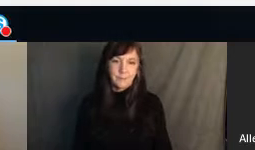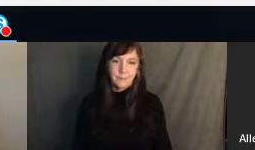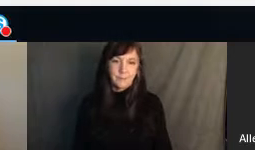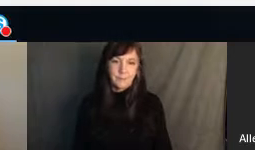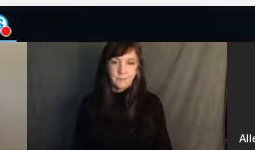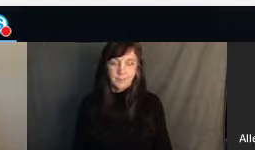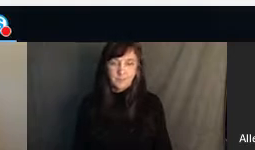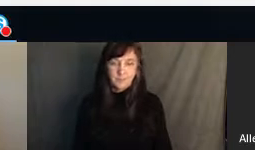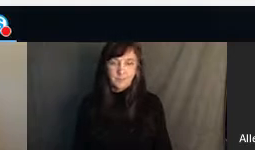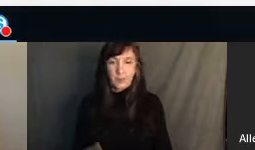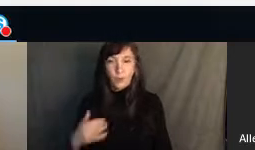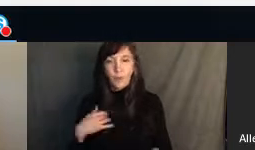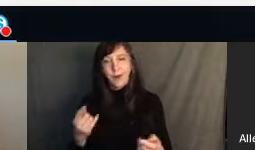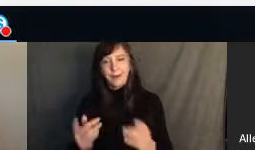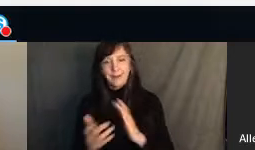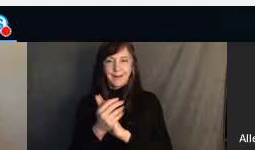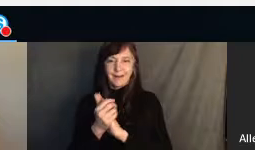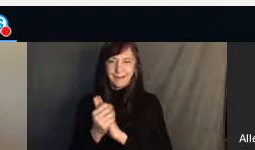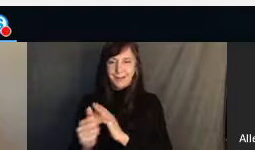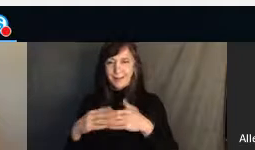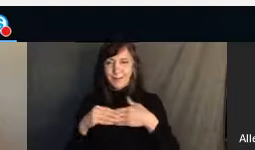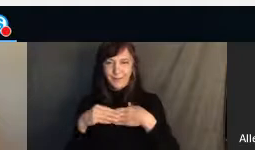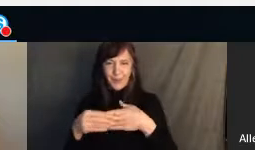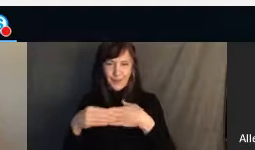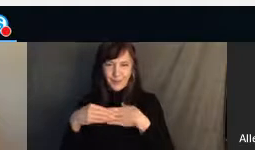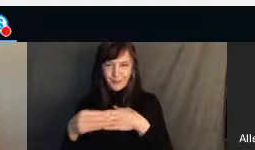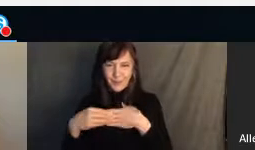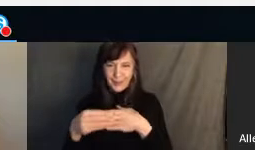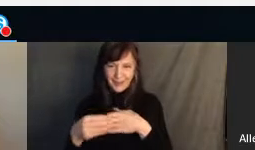We're all getting adept at being flexible, right?